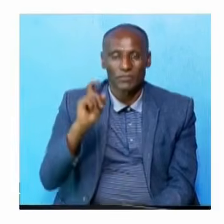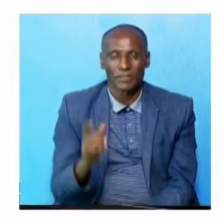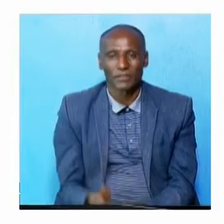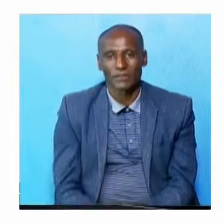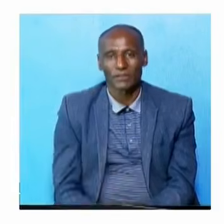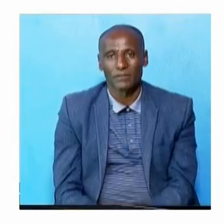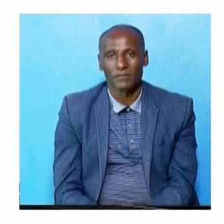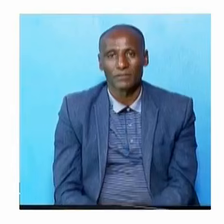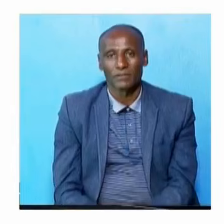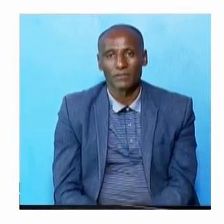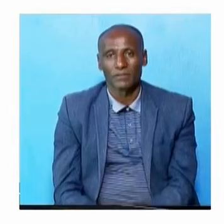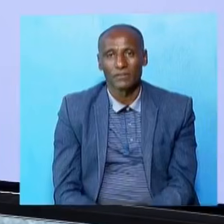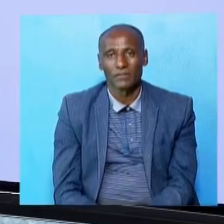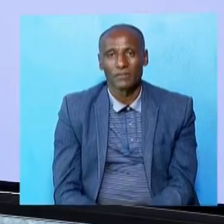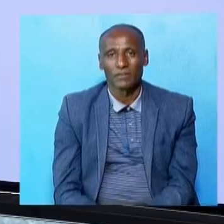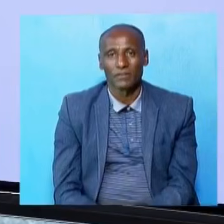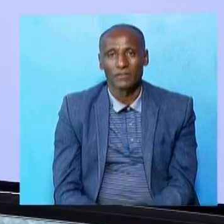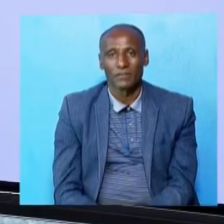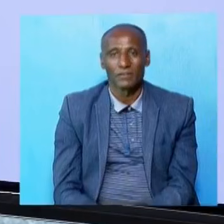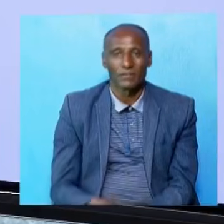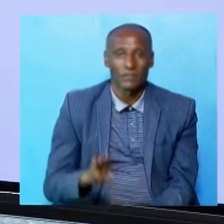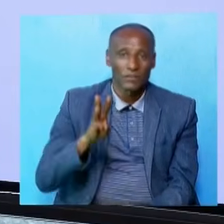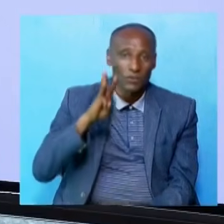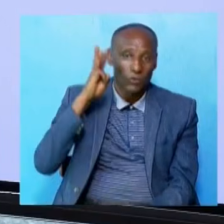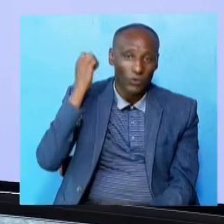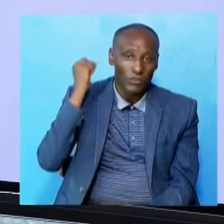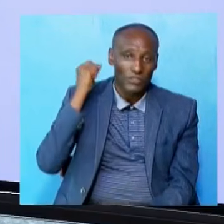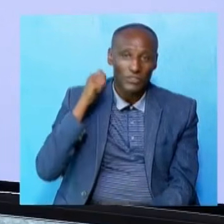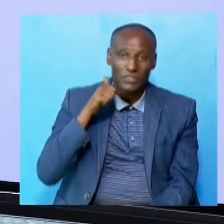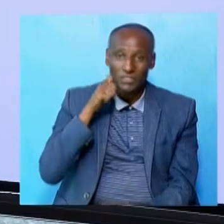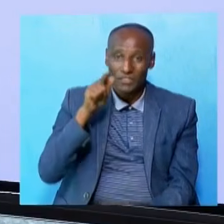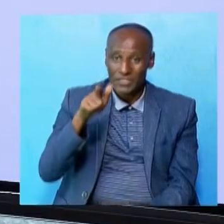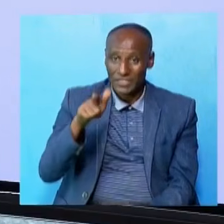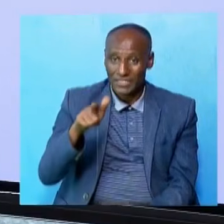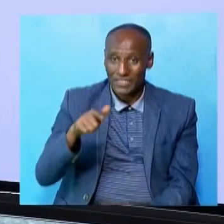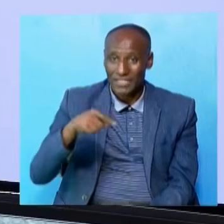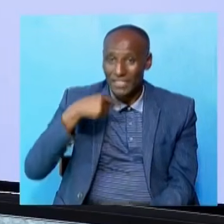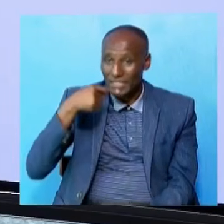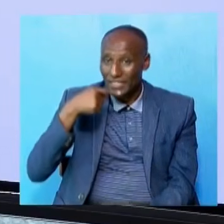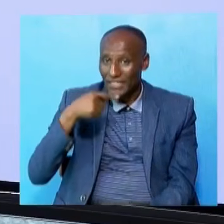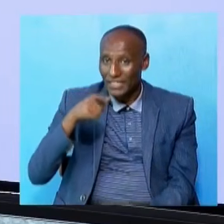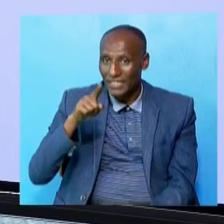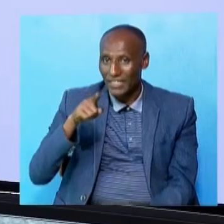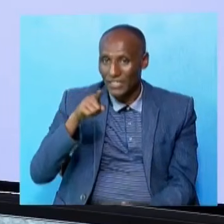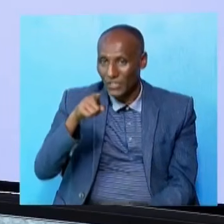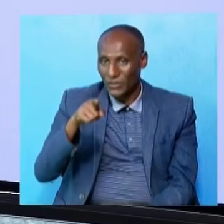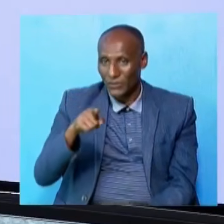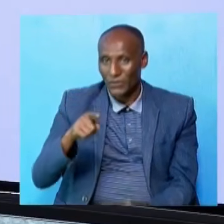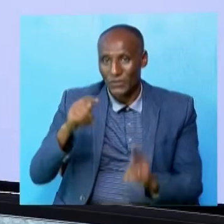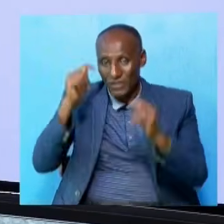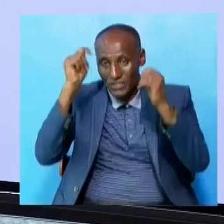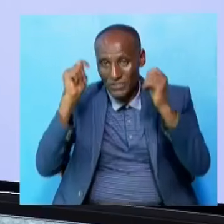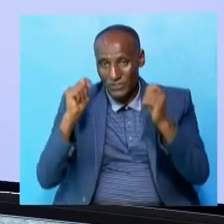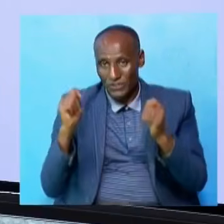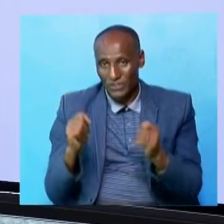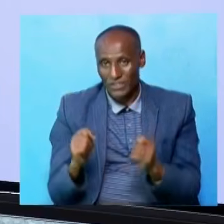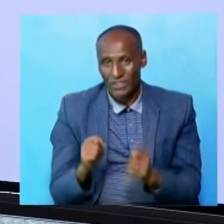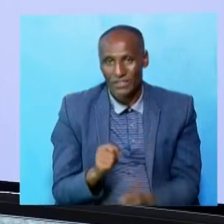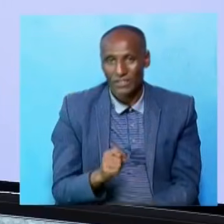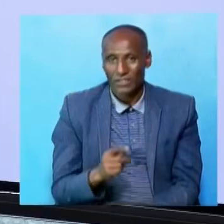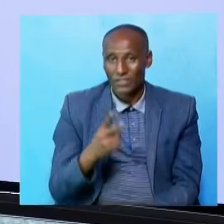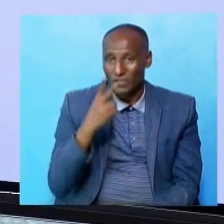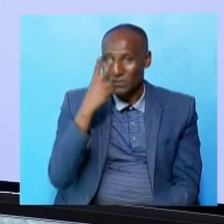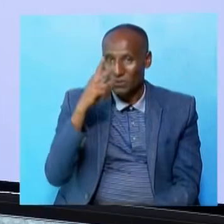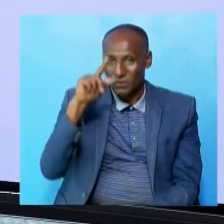Look, was she telling you a story? Now we have seen two questions using